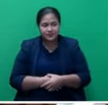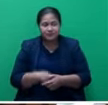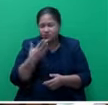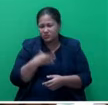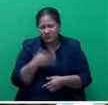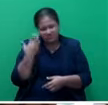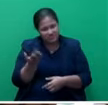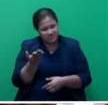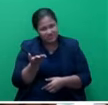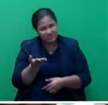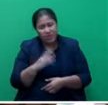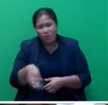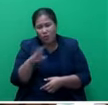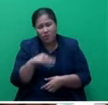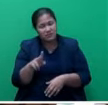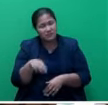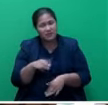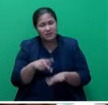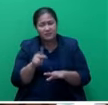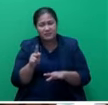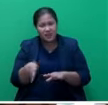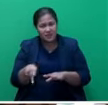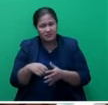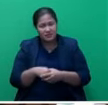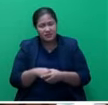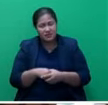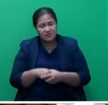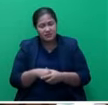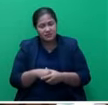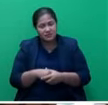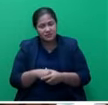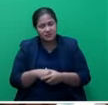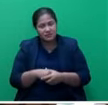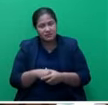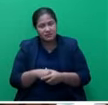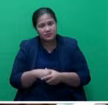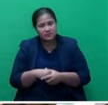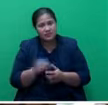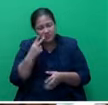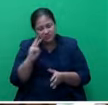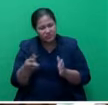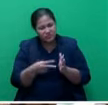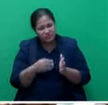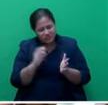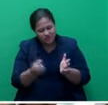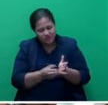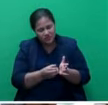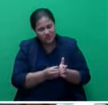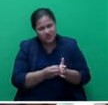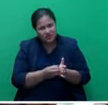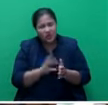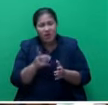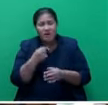members of Parliament to essentially look at the intent of the law. The intent of the